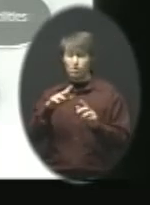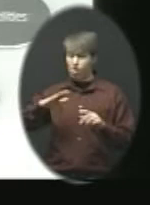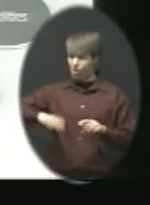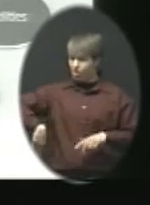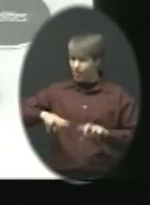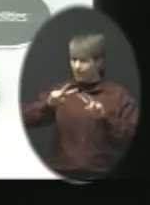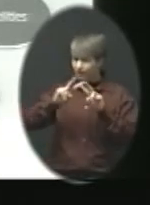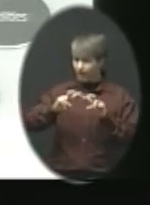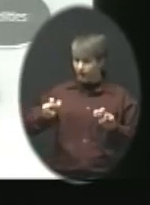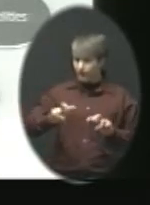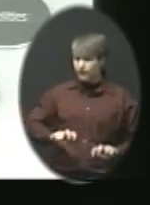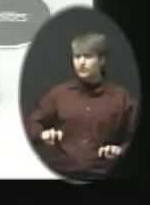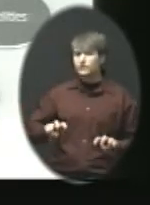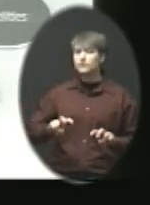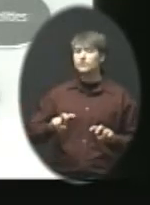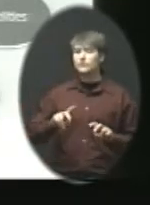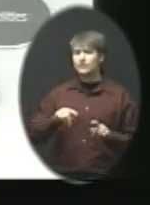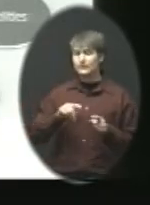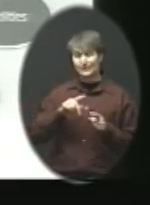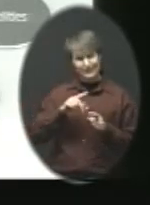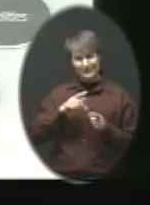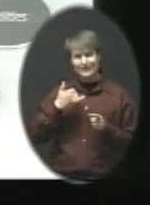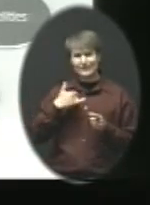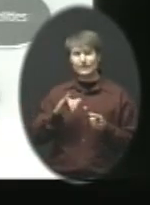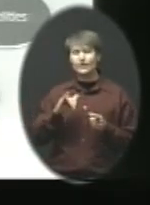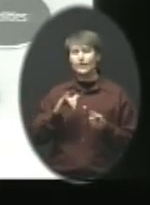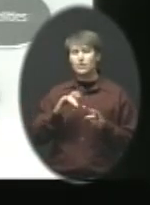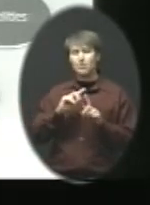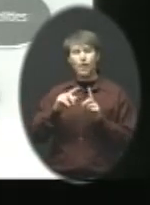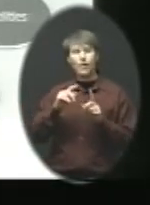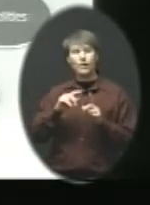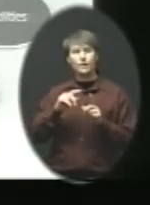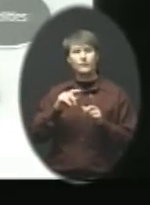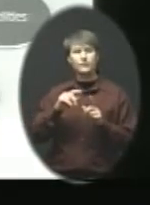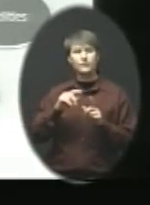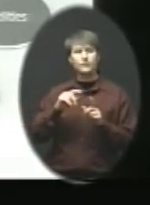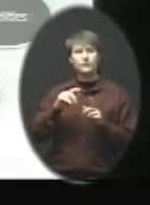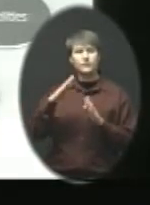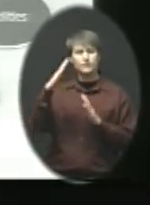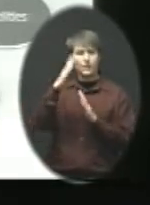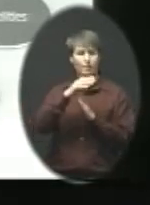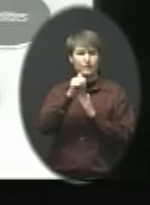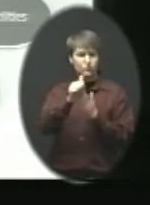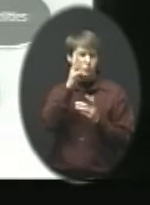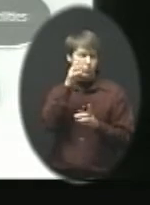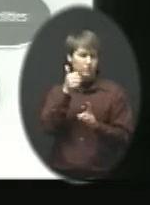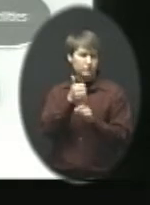those. This is data hot off the press, but the senior leadership will be doing that again,